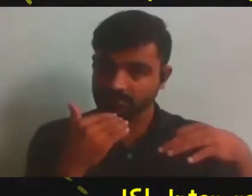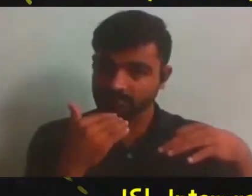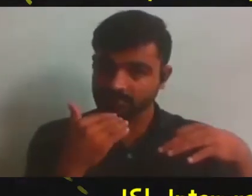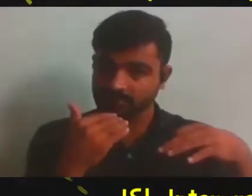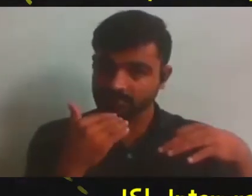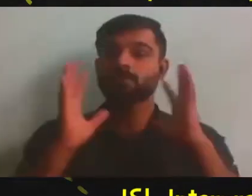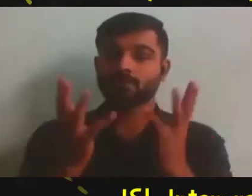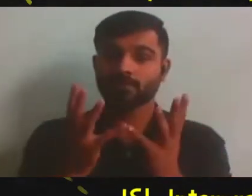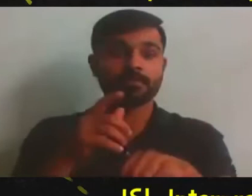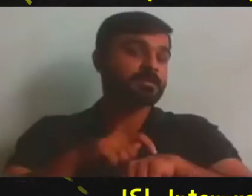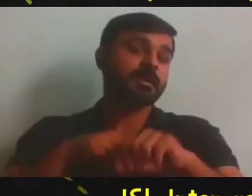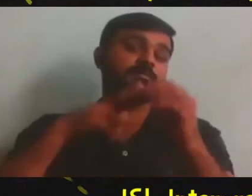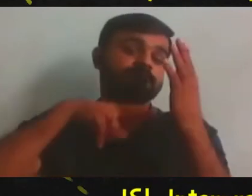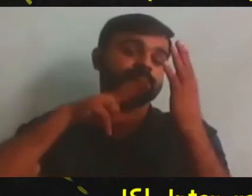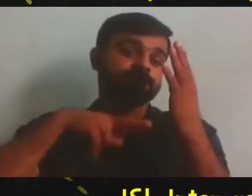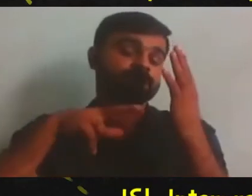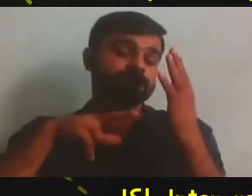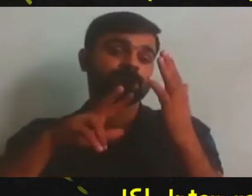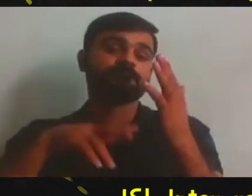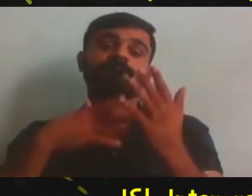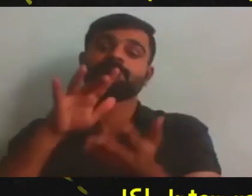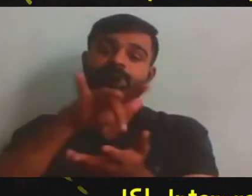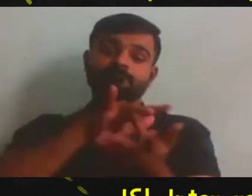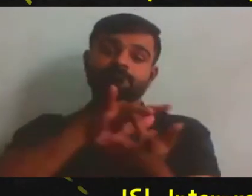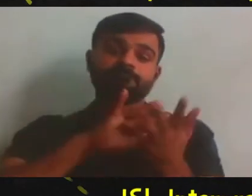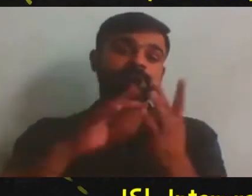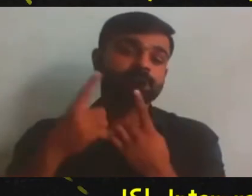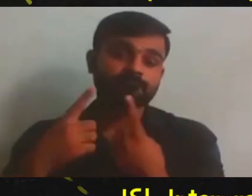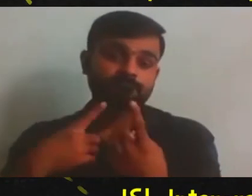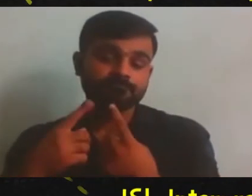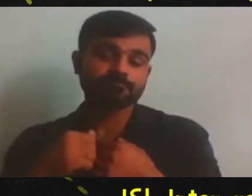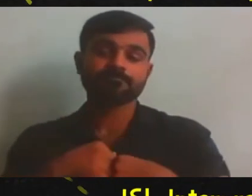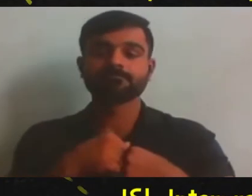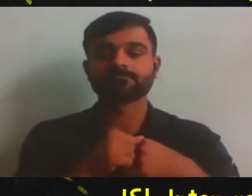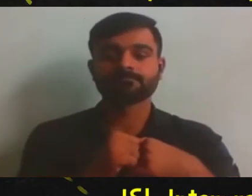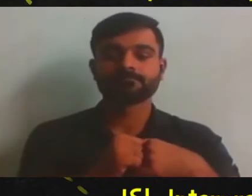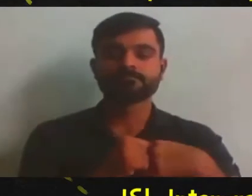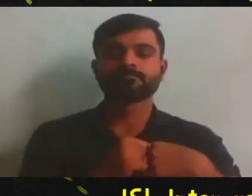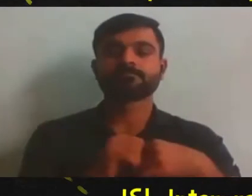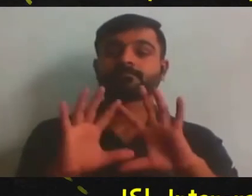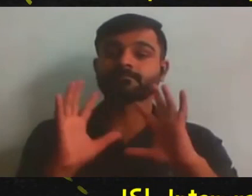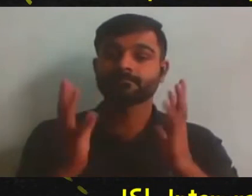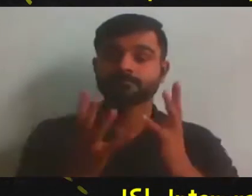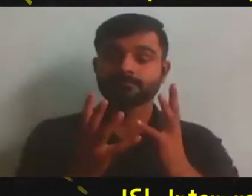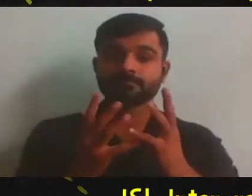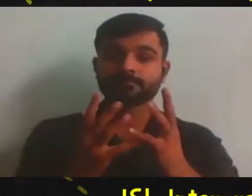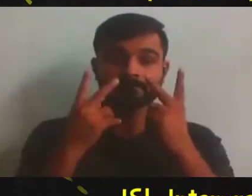time to read and space to talk. A world where we can